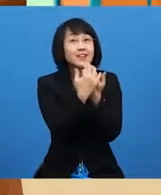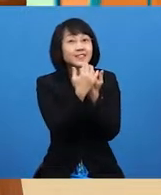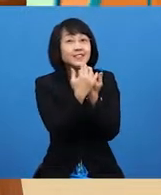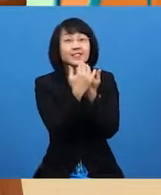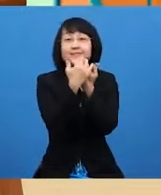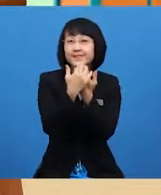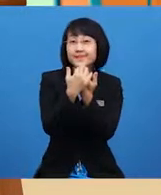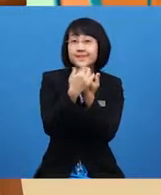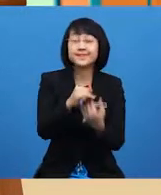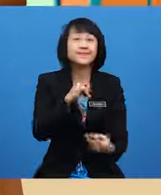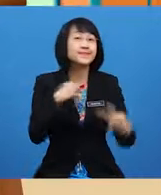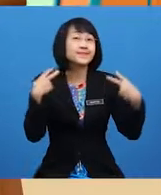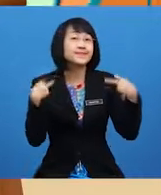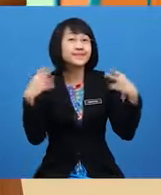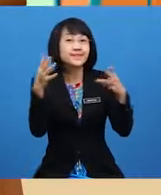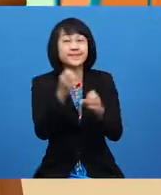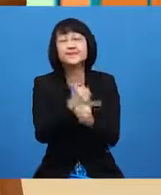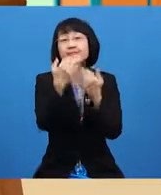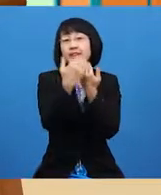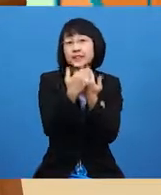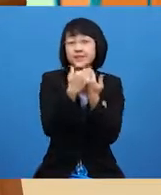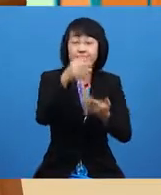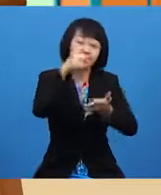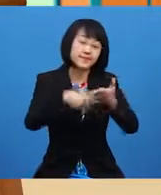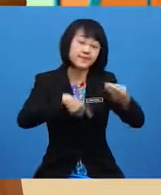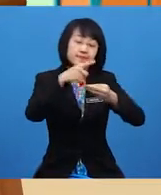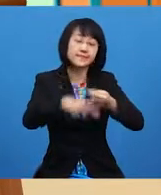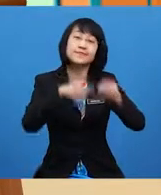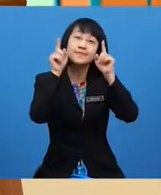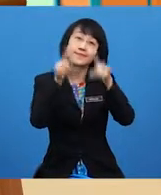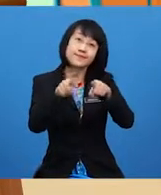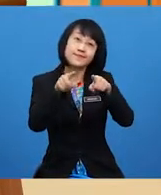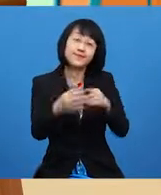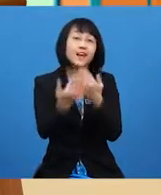Sandwich, sandwich, I've got sandwich. What about you?